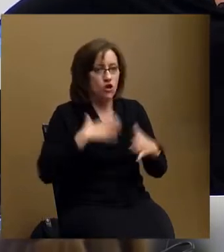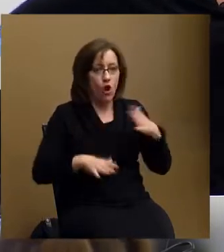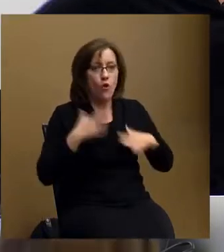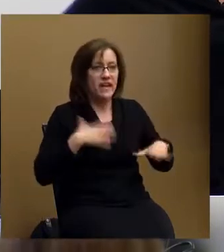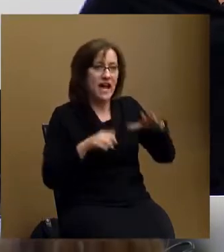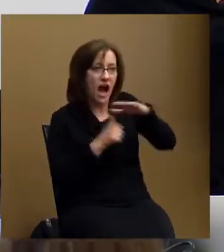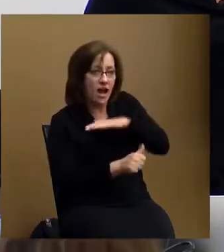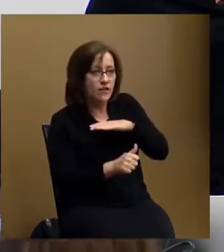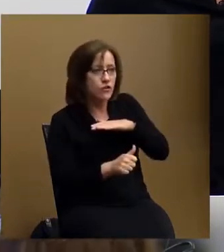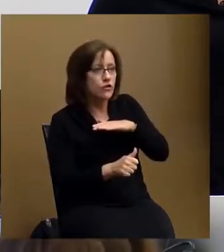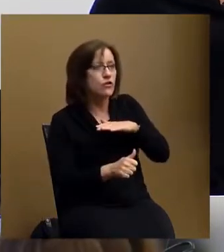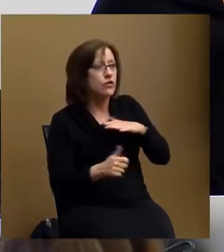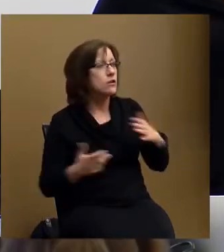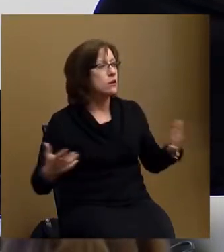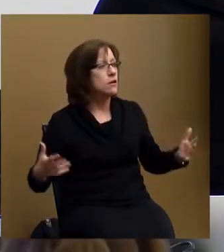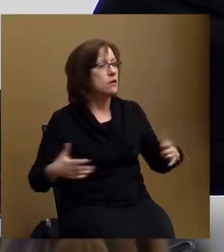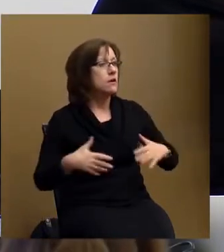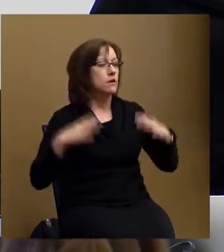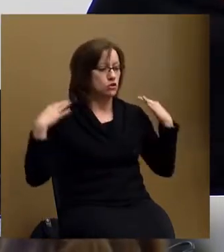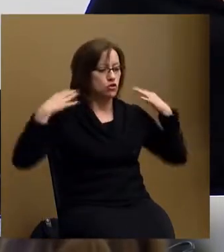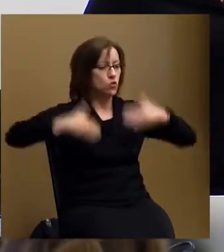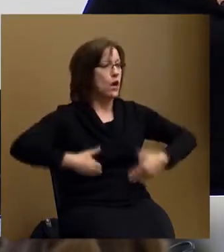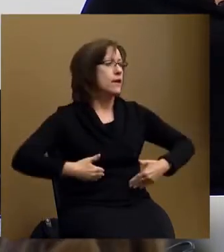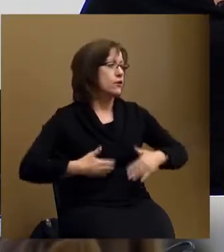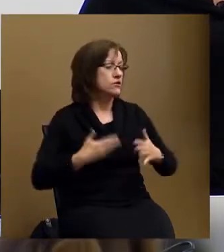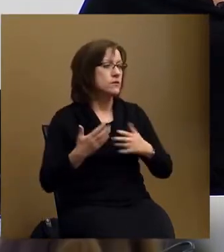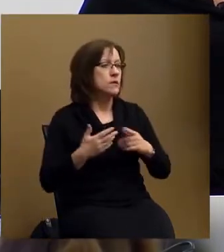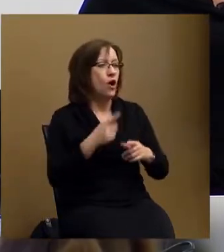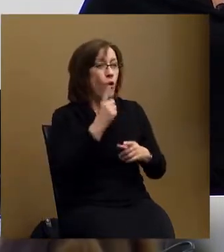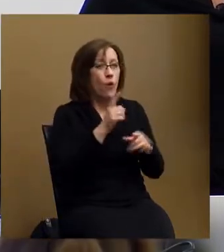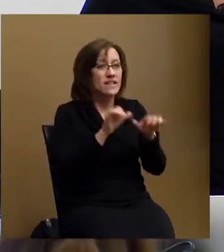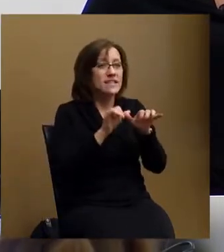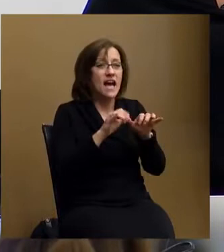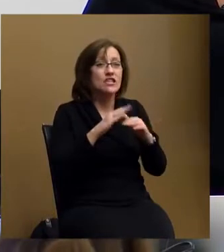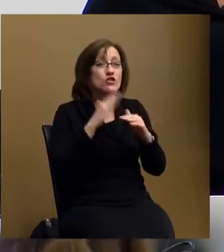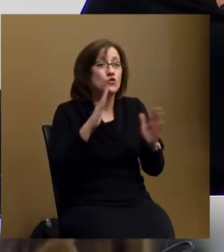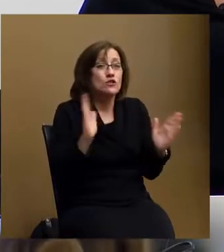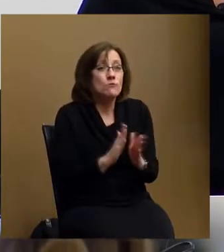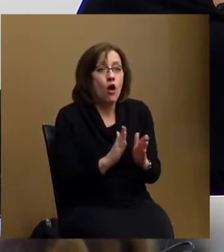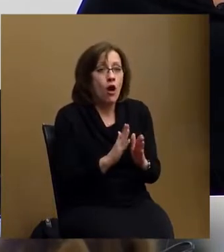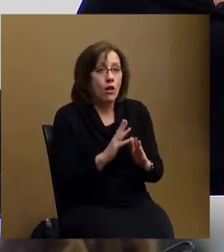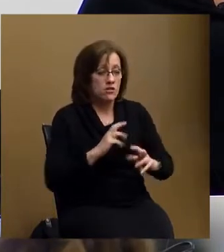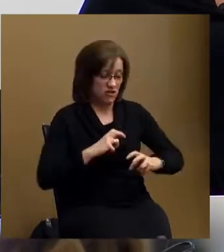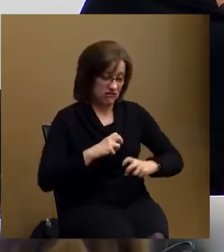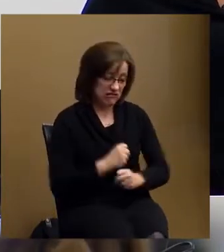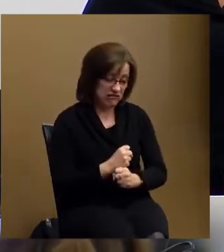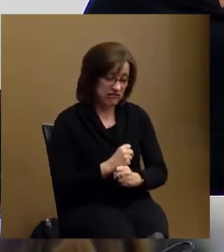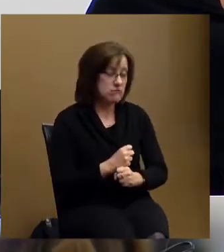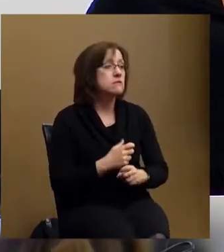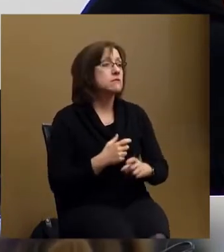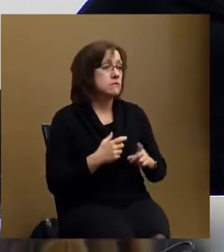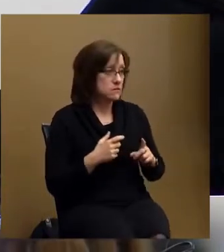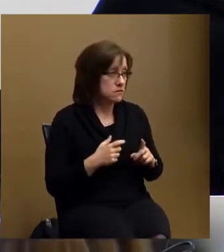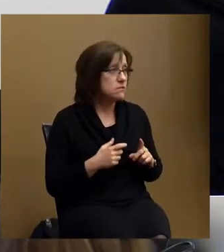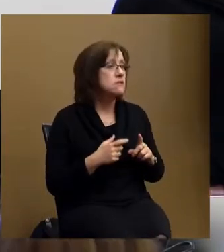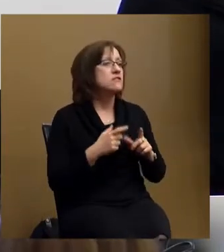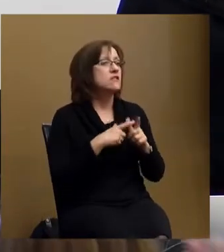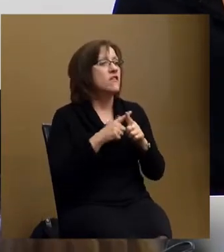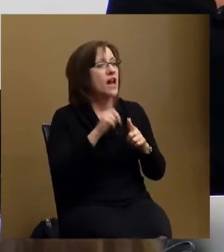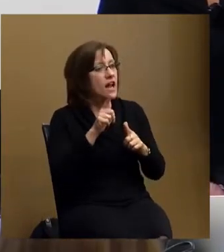And one size too small, so that it was Yeah. really tight. Right. So that we're seeing, we actually asked her to change out to